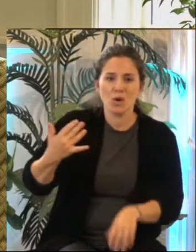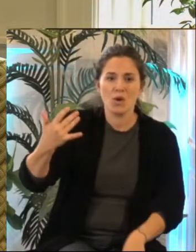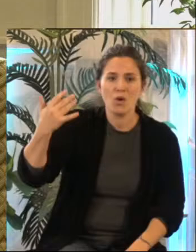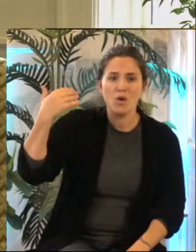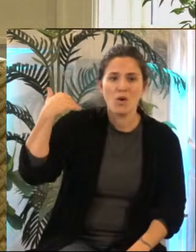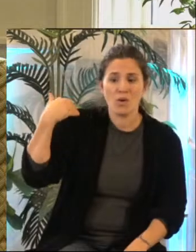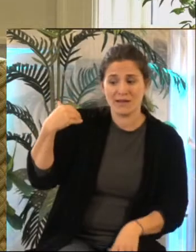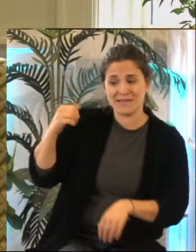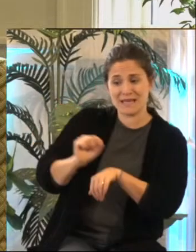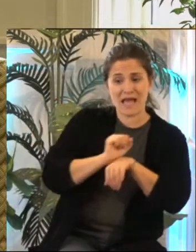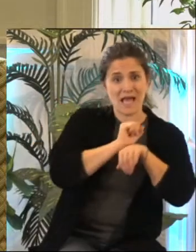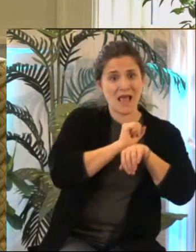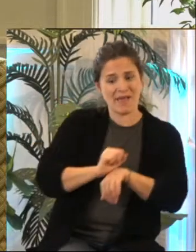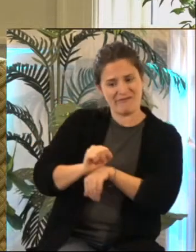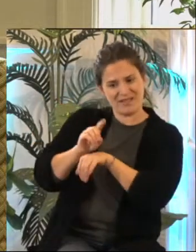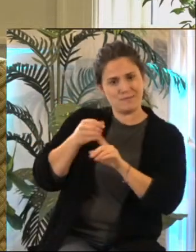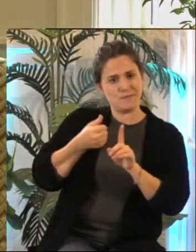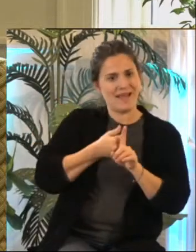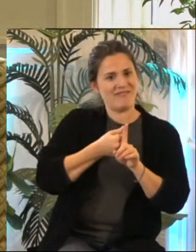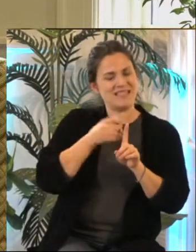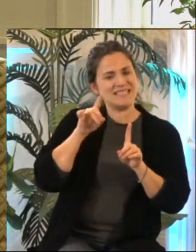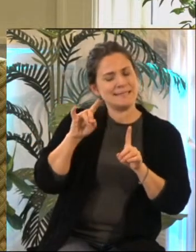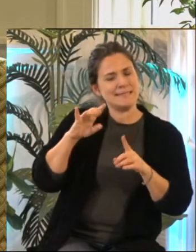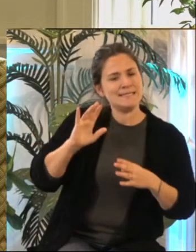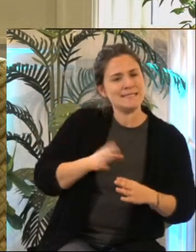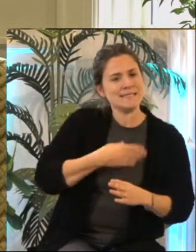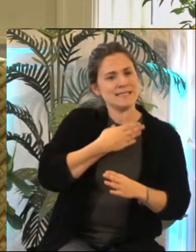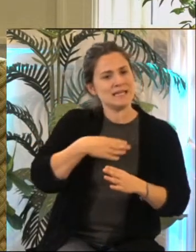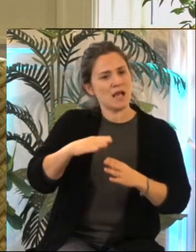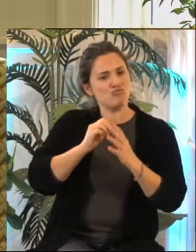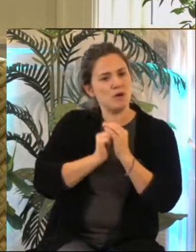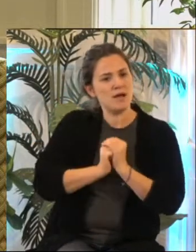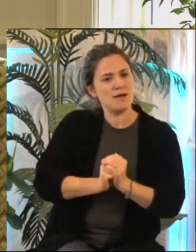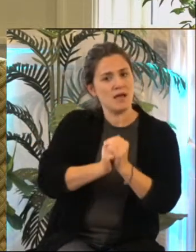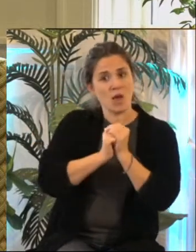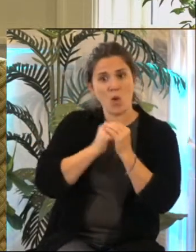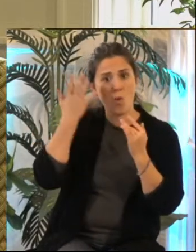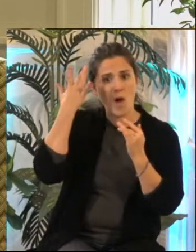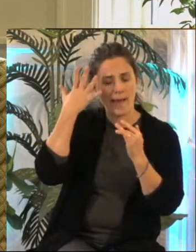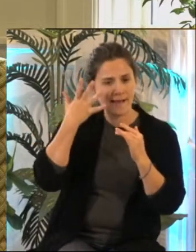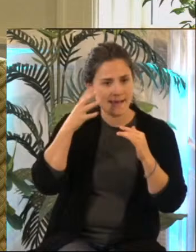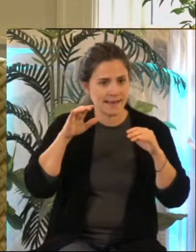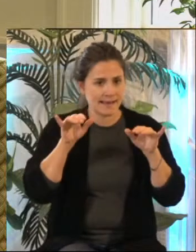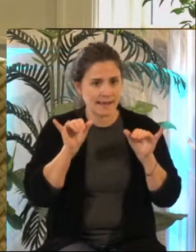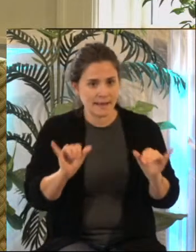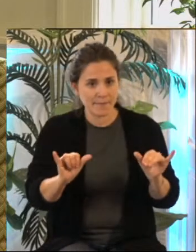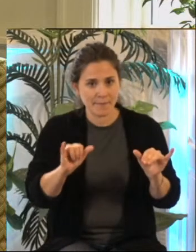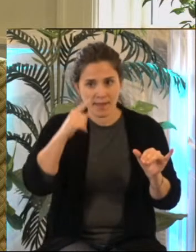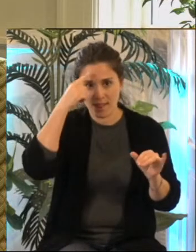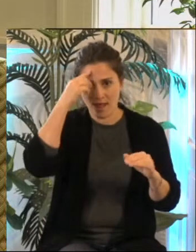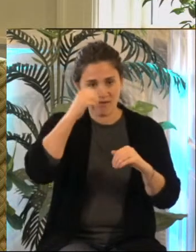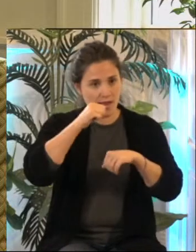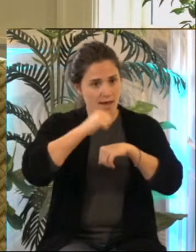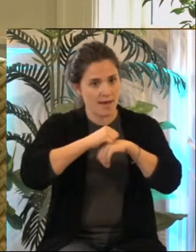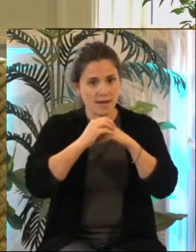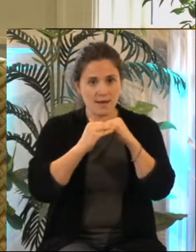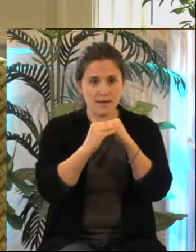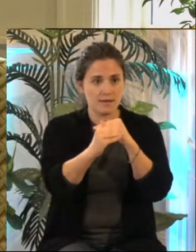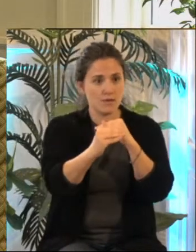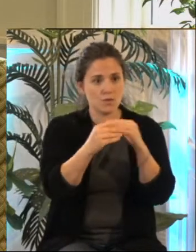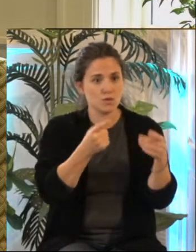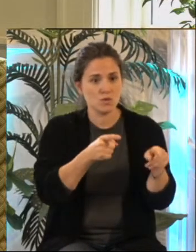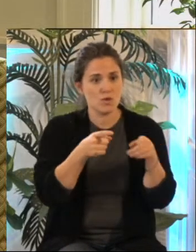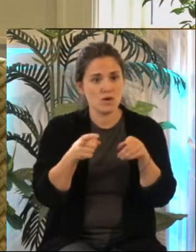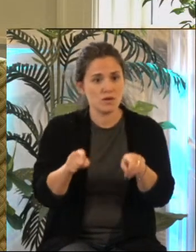prayed and sung joyful songs to keep our heads level-headed with what was going on. 400